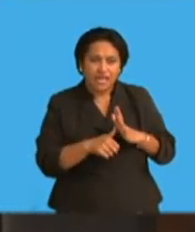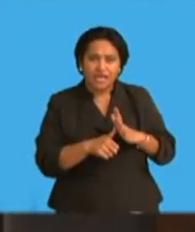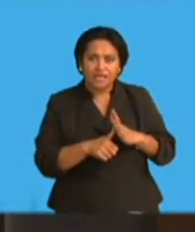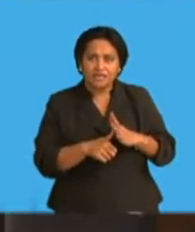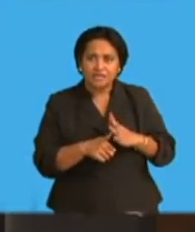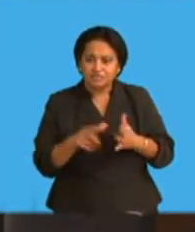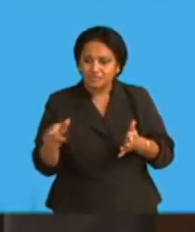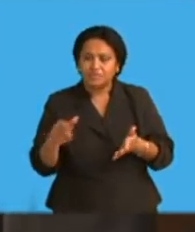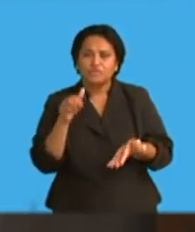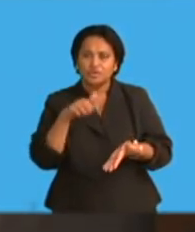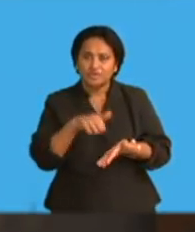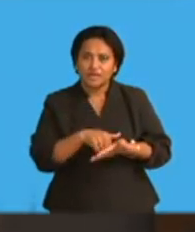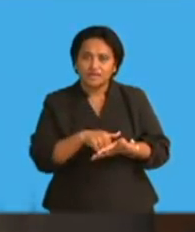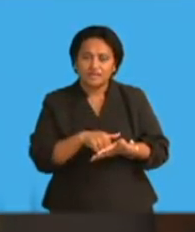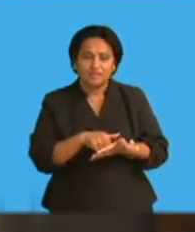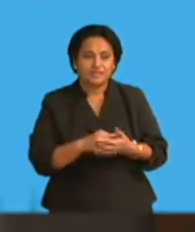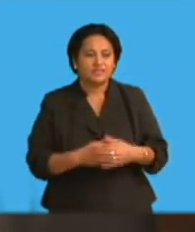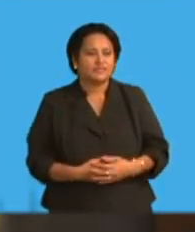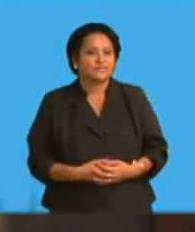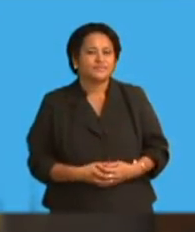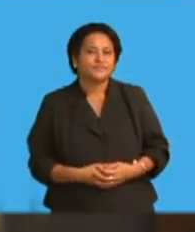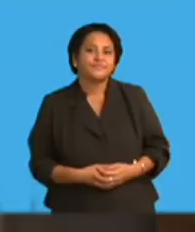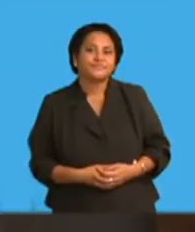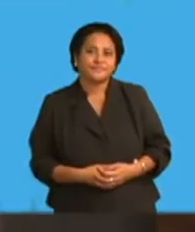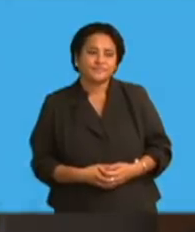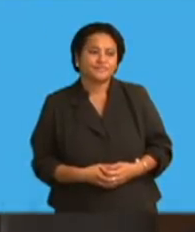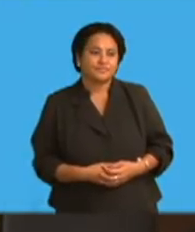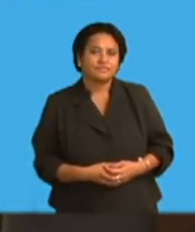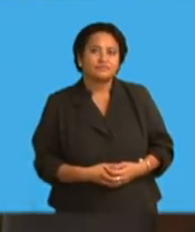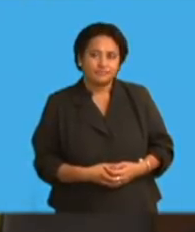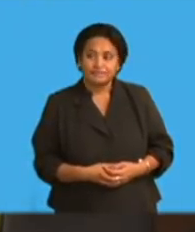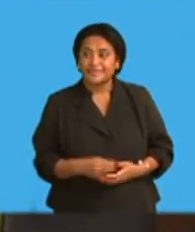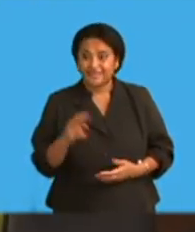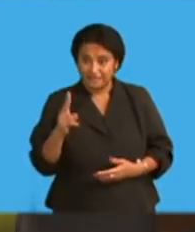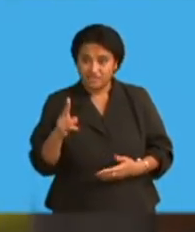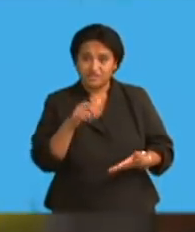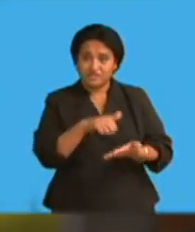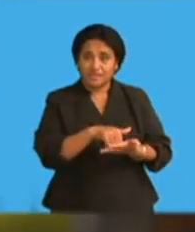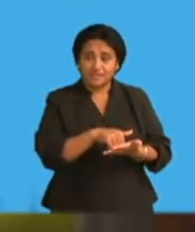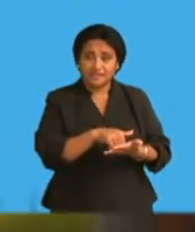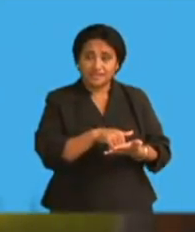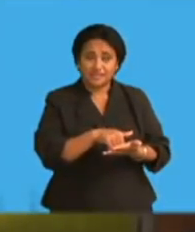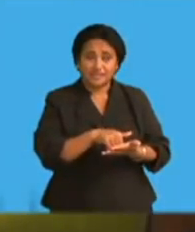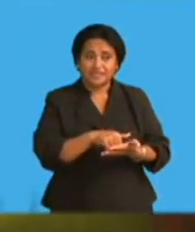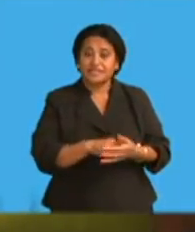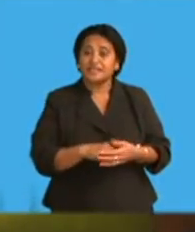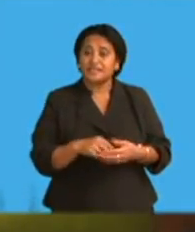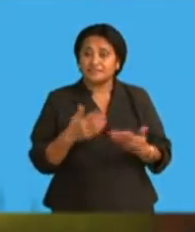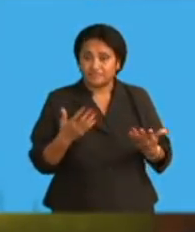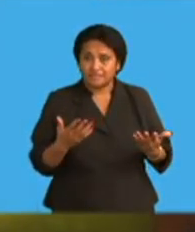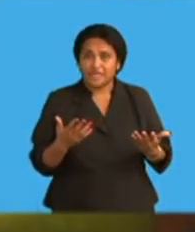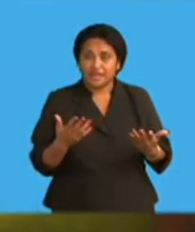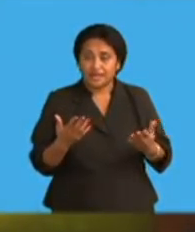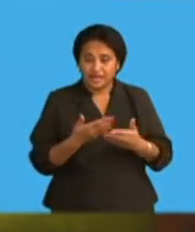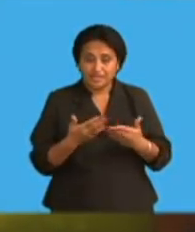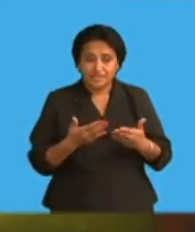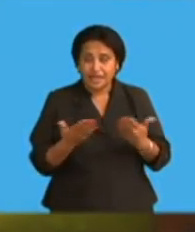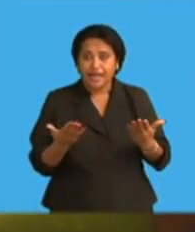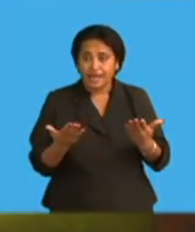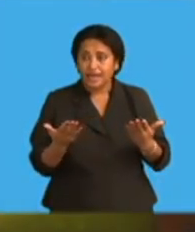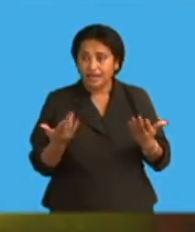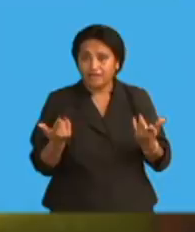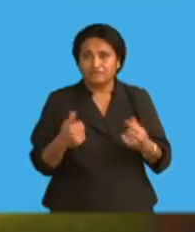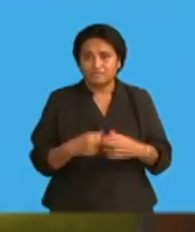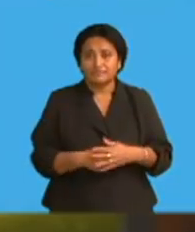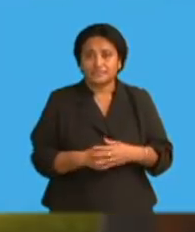white. Only reason he's doing that because she's white. This is how preposterous it is. This is how preposterous it is,